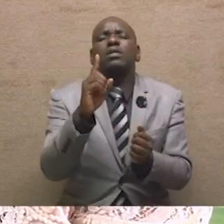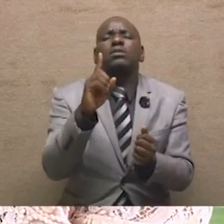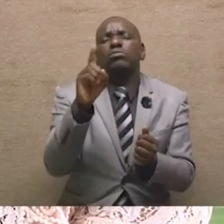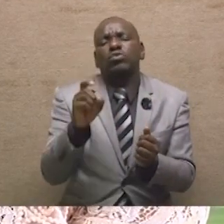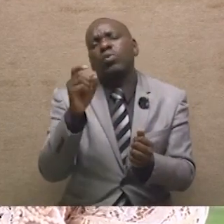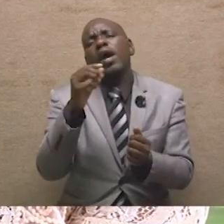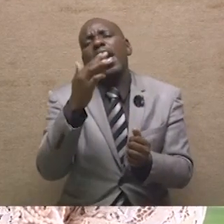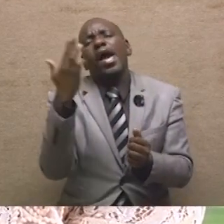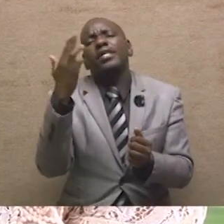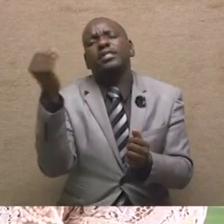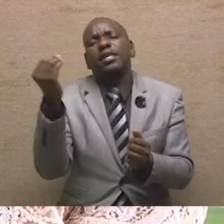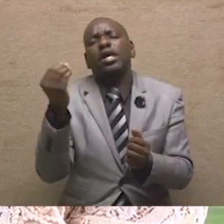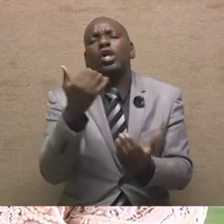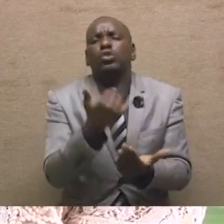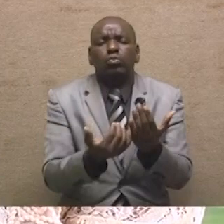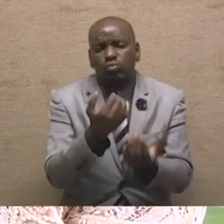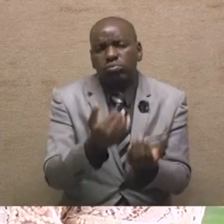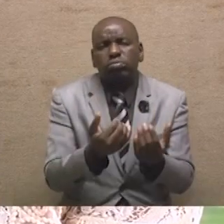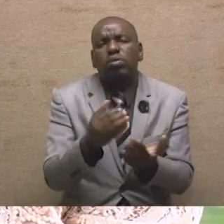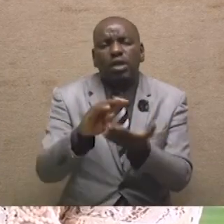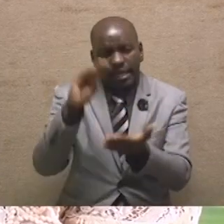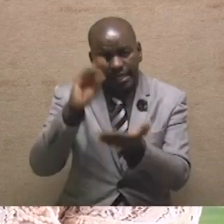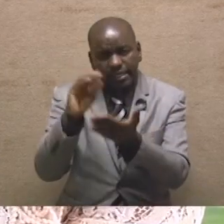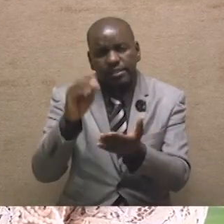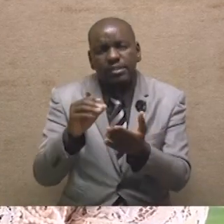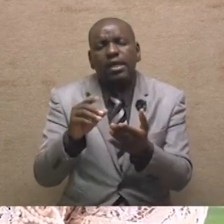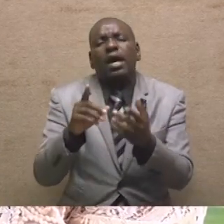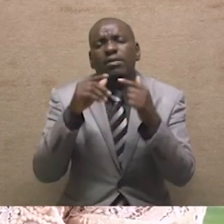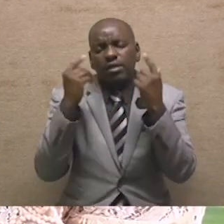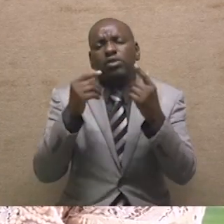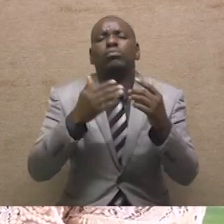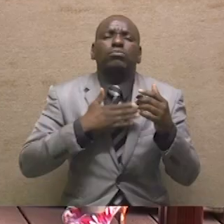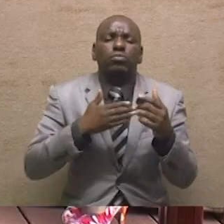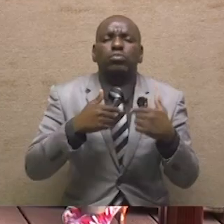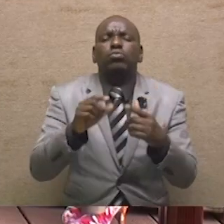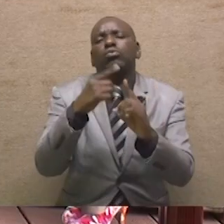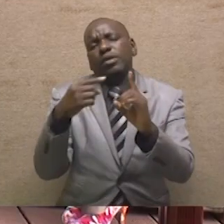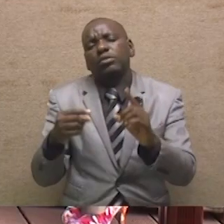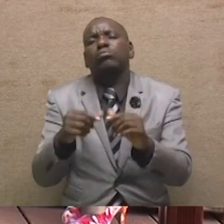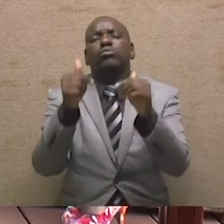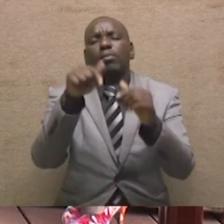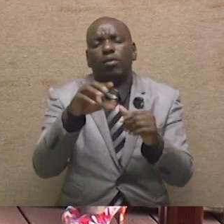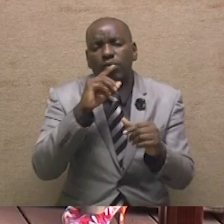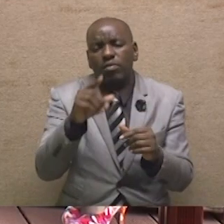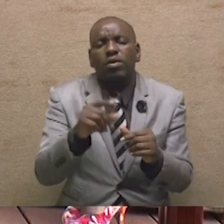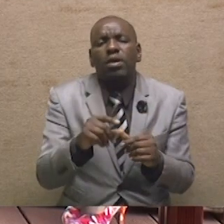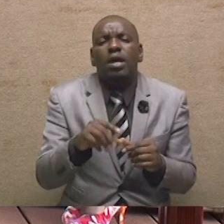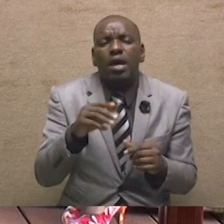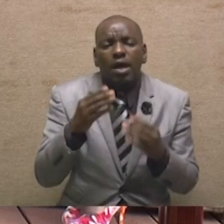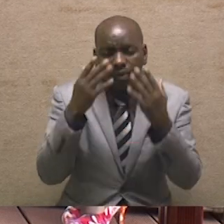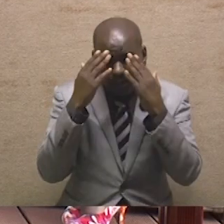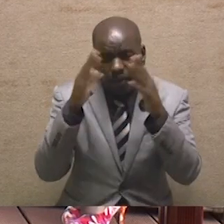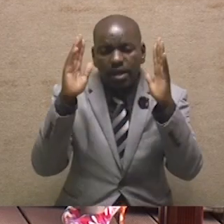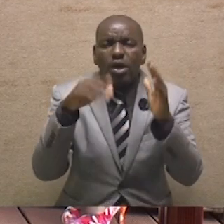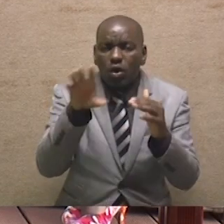and that would impede on quality. So we really applaud that move by the ministry to do so. Are you aware of the fees